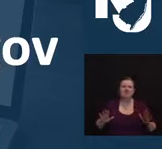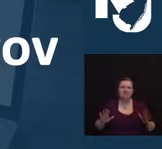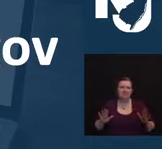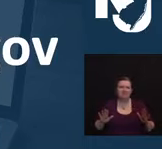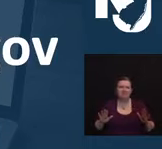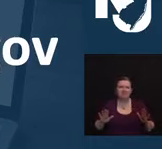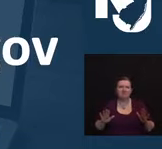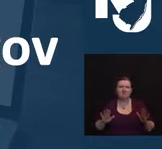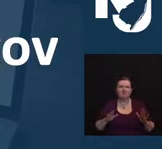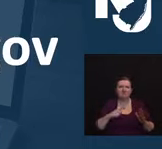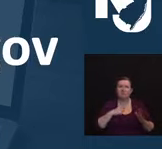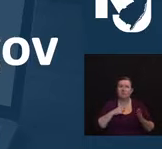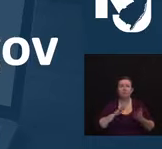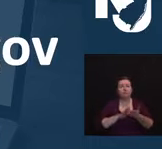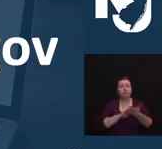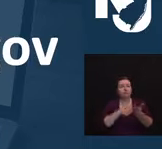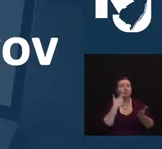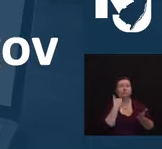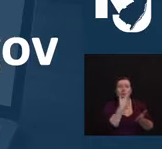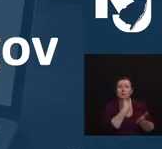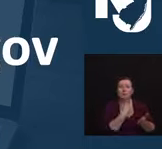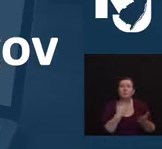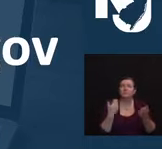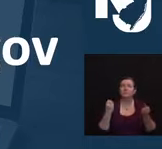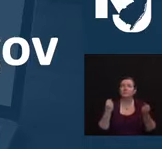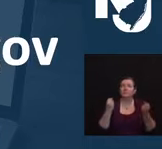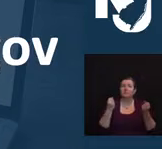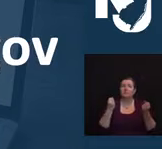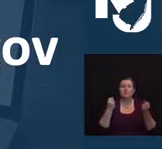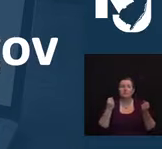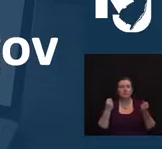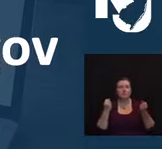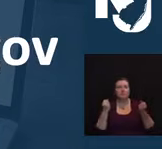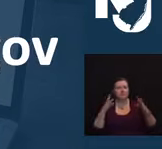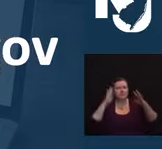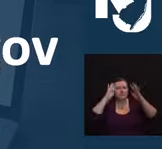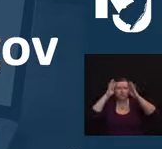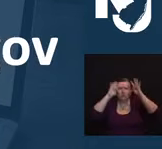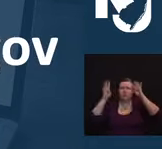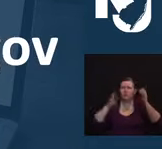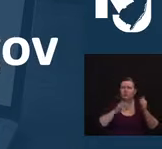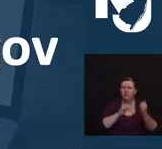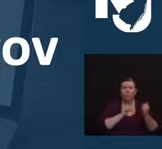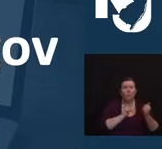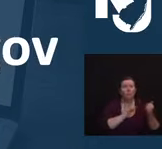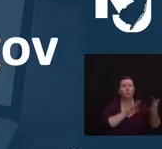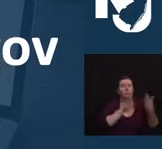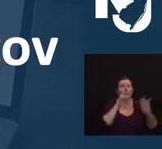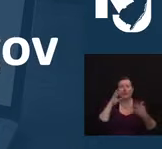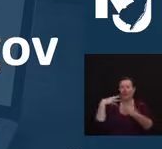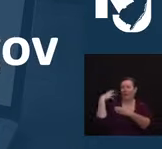of them, that have undertaken creative efforts to facilitate outdoor dining. And I look forward to